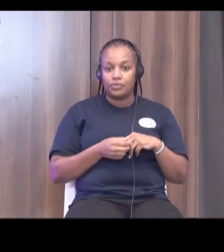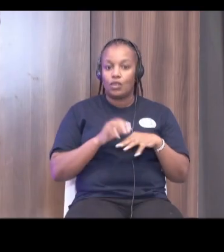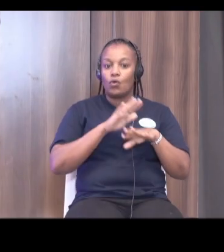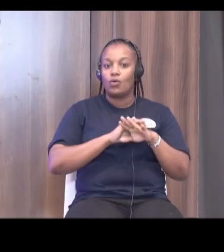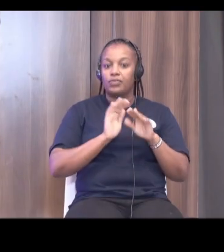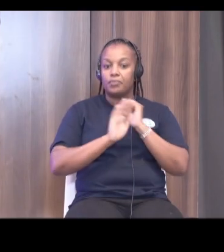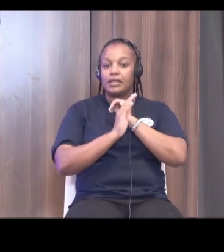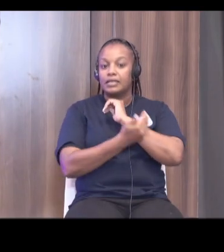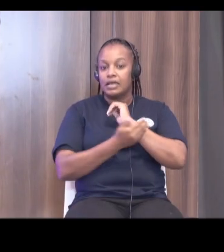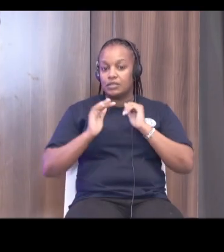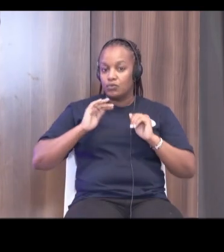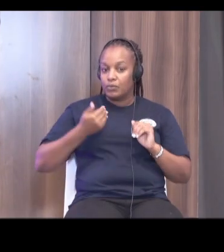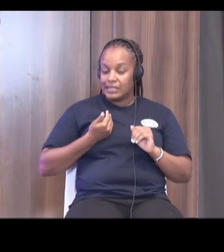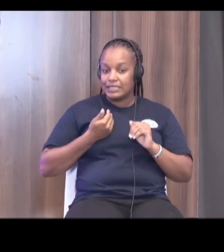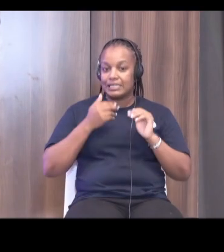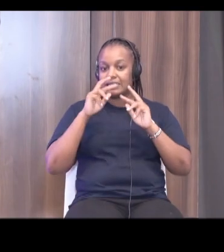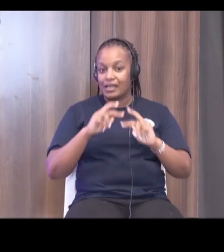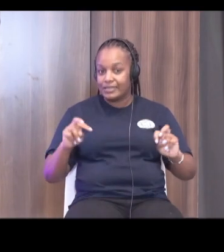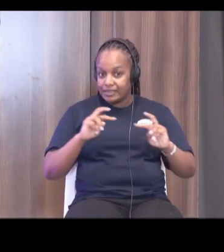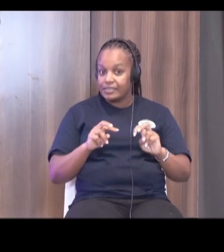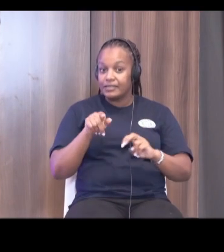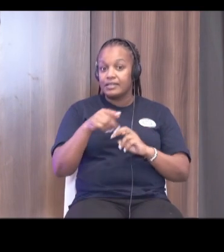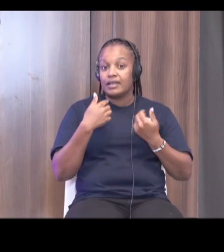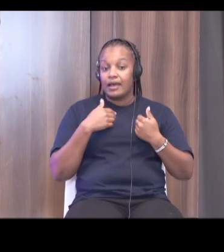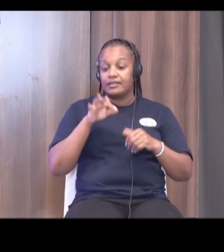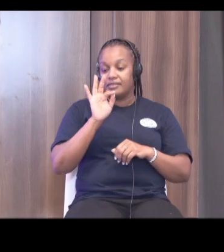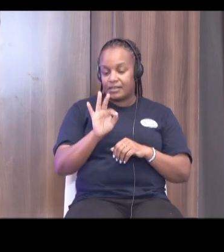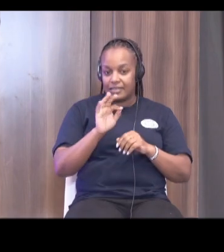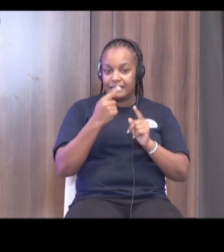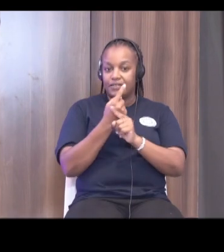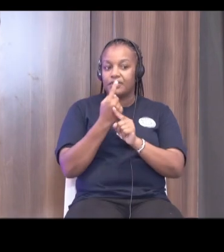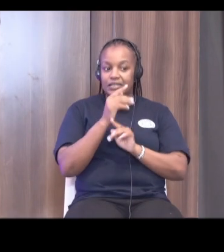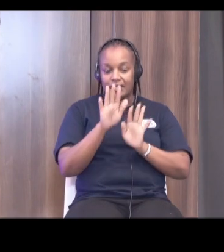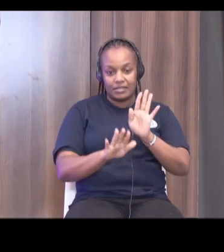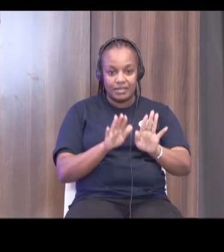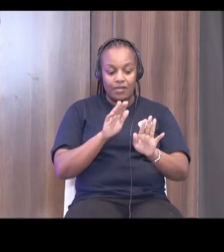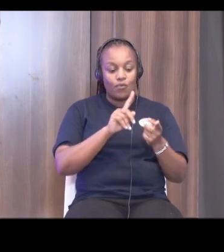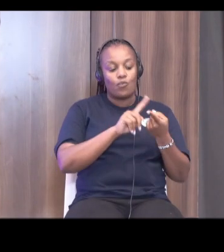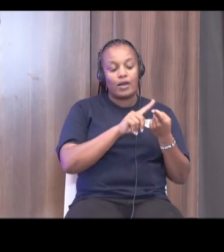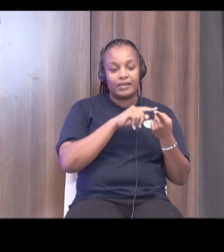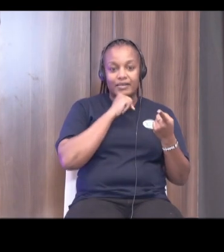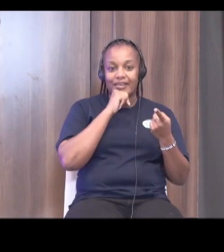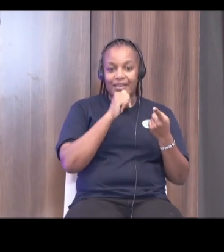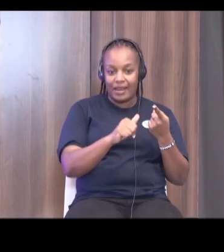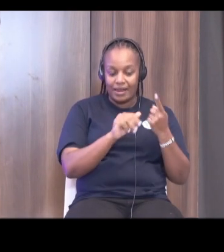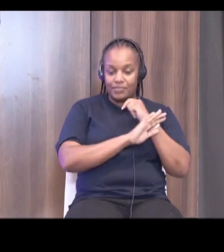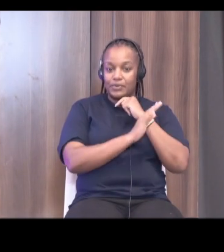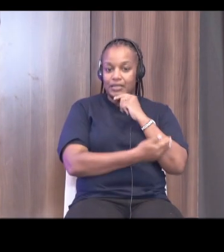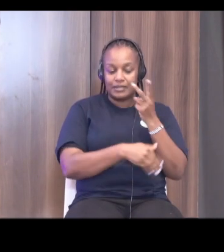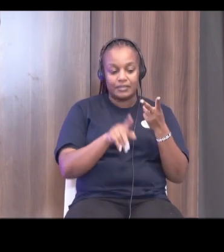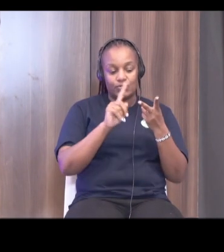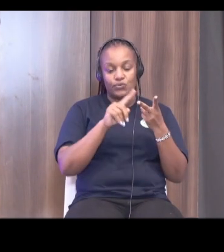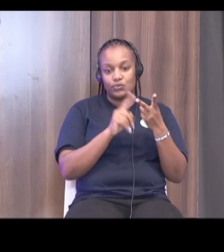study, that's our phase 2. It had 3 different stages. The first stage was non-pregnant, but our stage 2 and 3 were pregnant